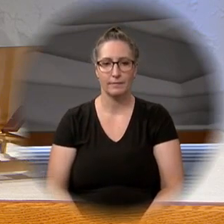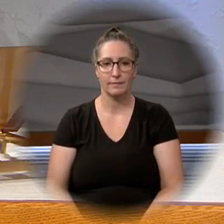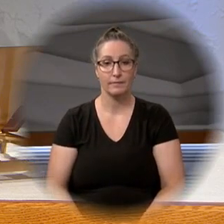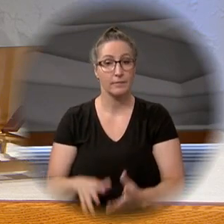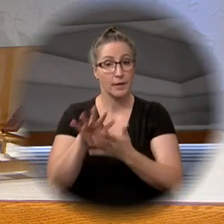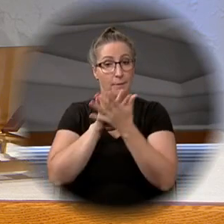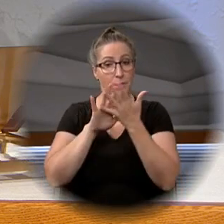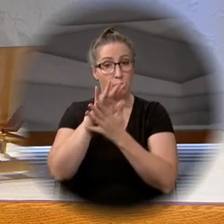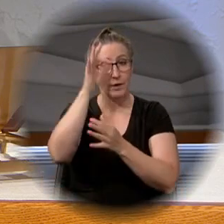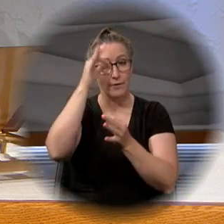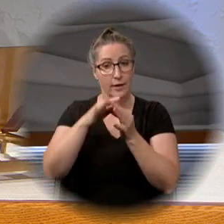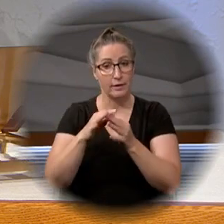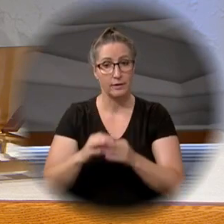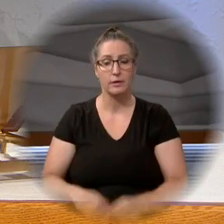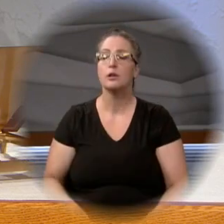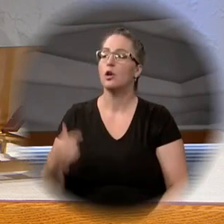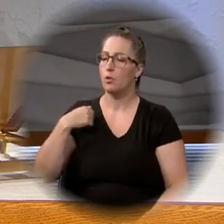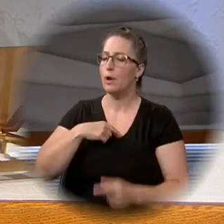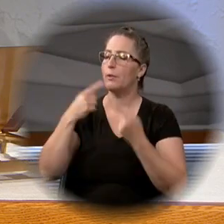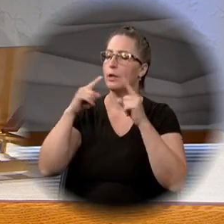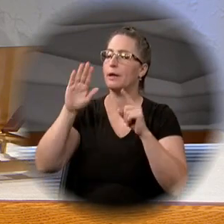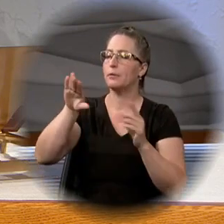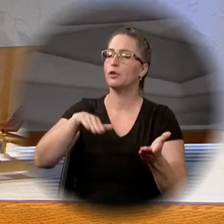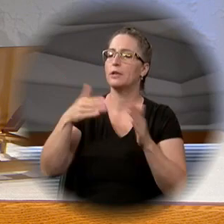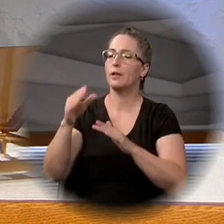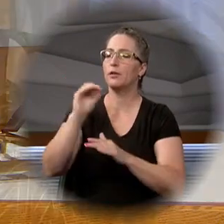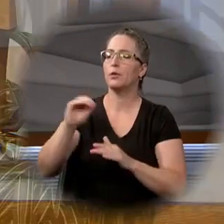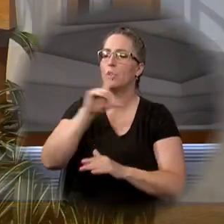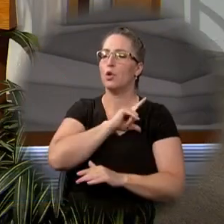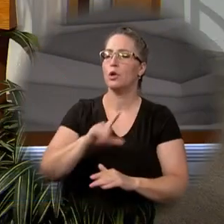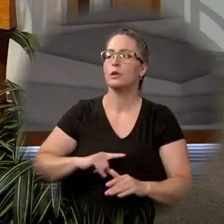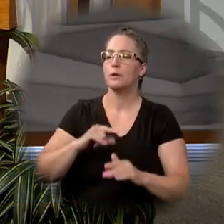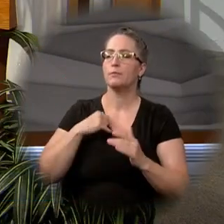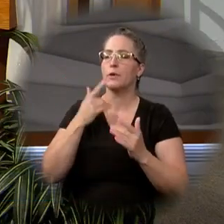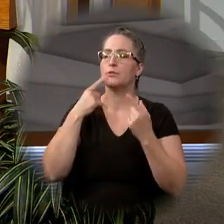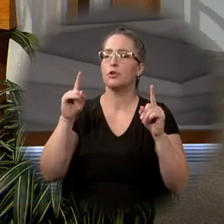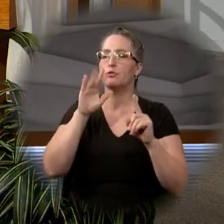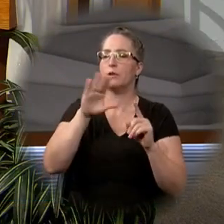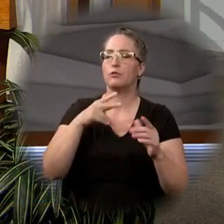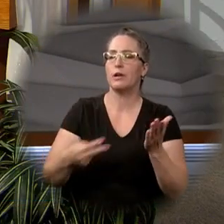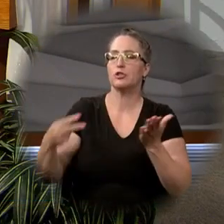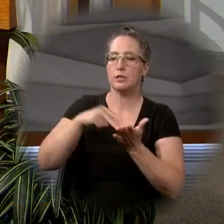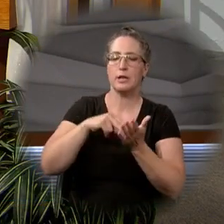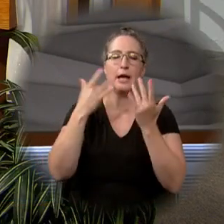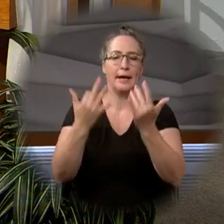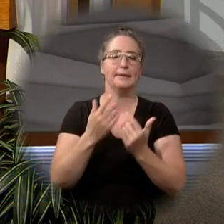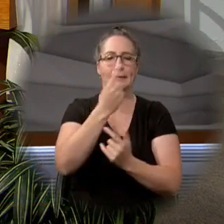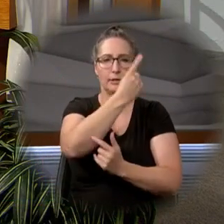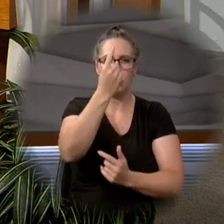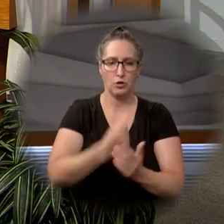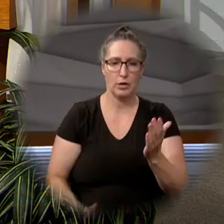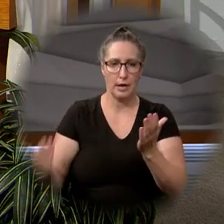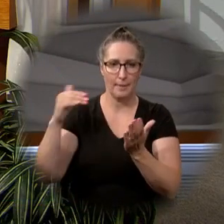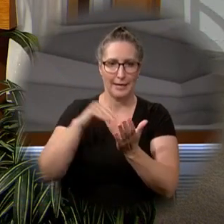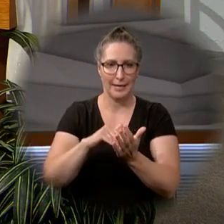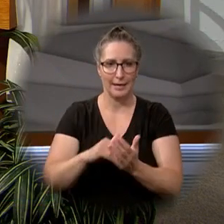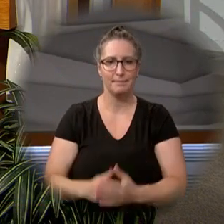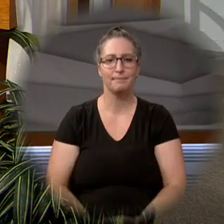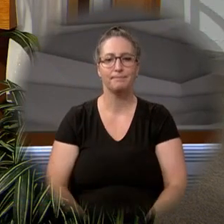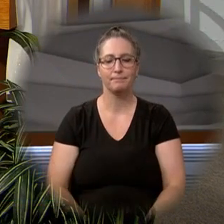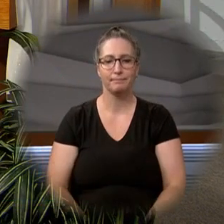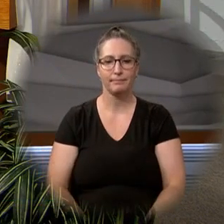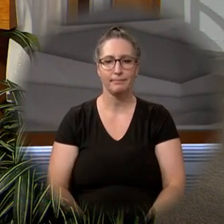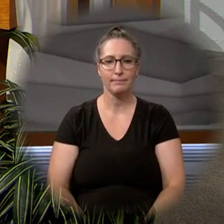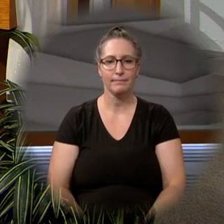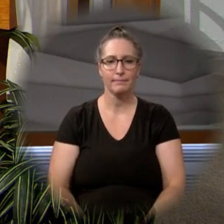The mystery of faith. We proclaim your death, O Lord, and profess your resurrection until you come